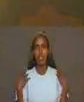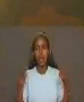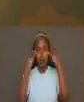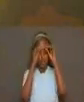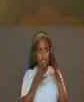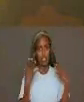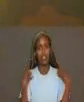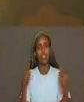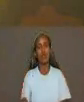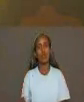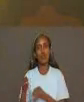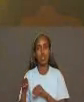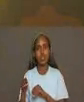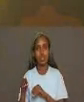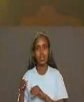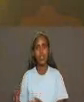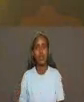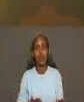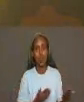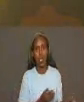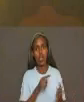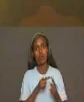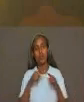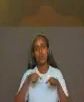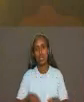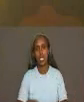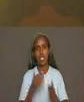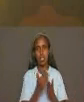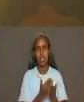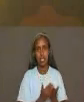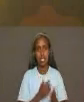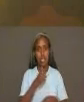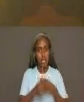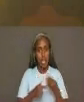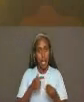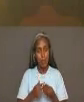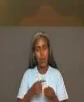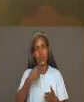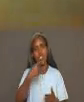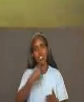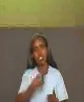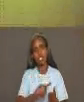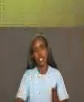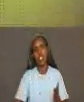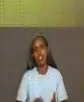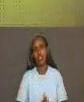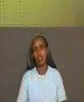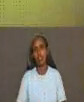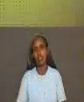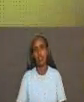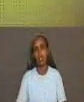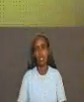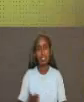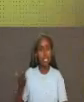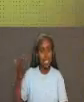Teacher, hello students. Welcome to today's lesson about taxation. In